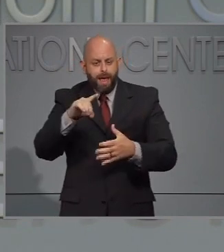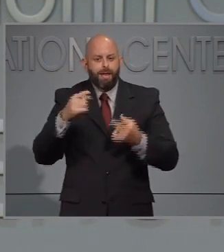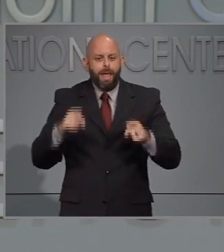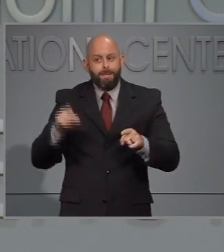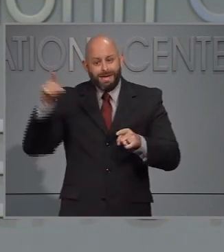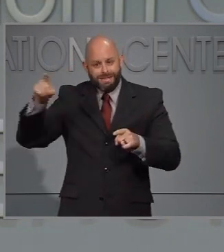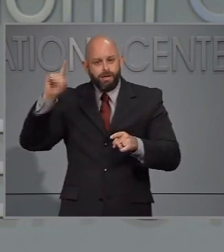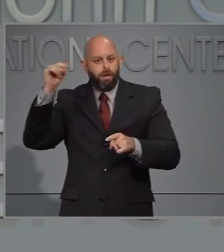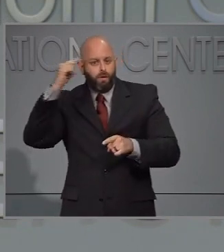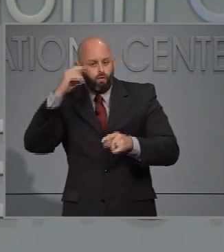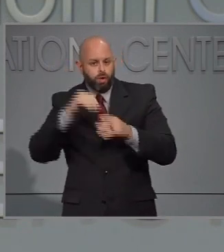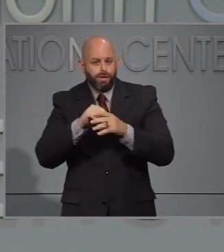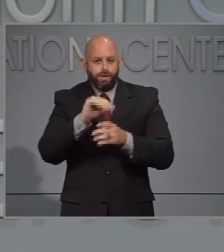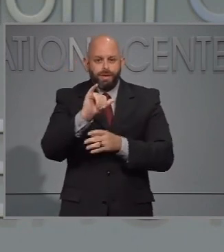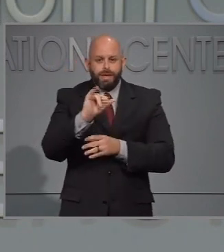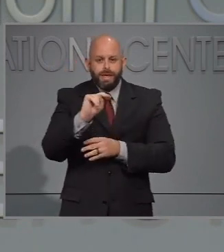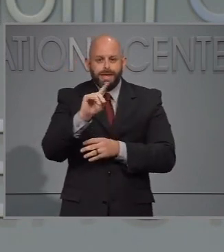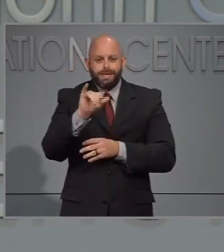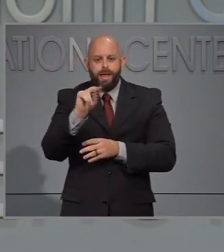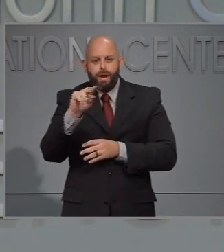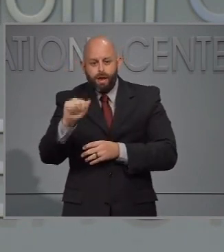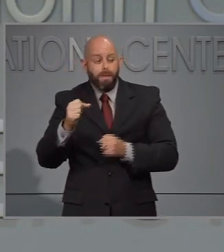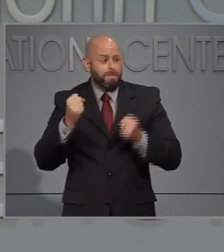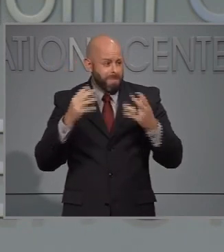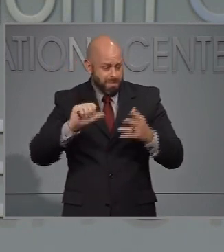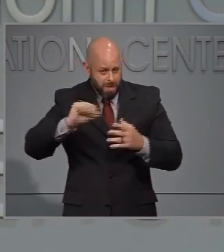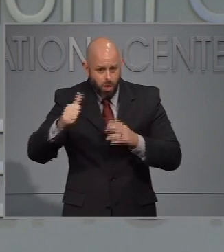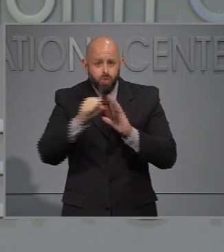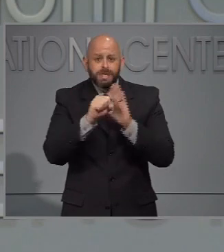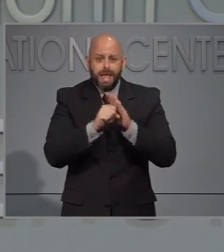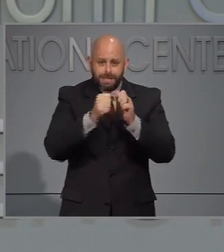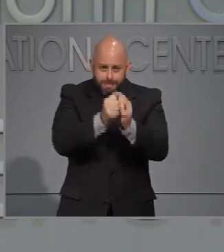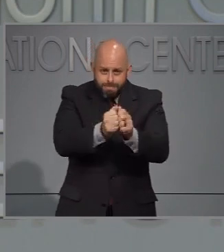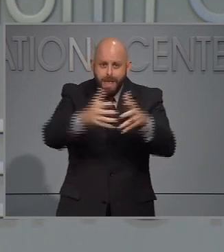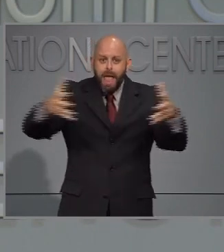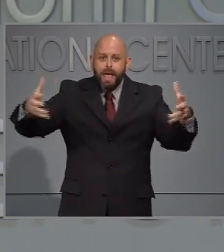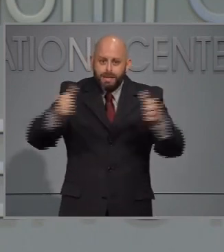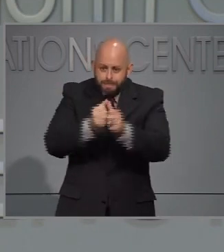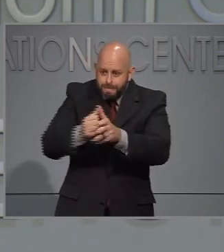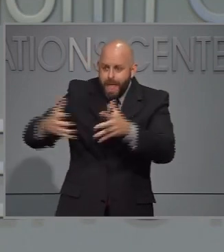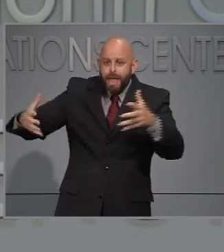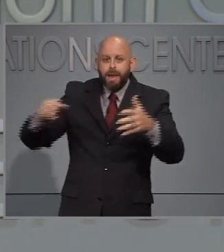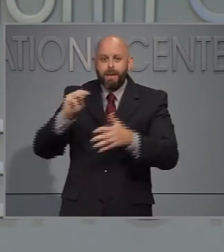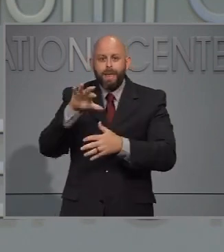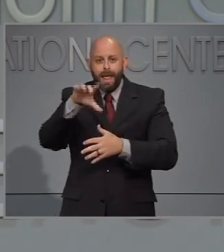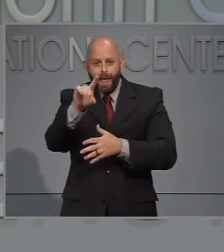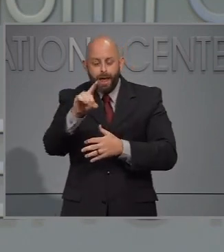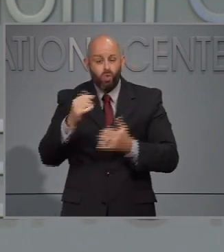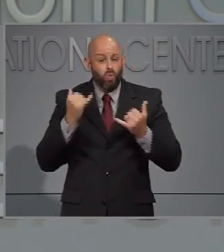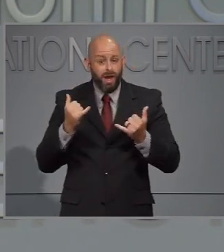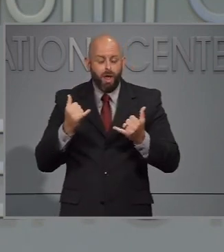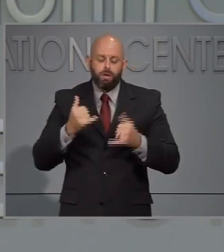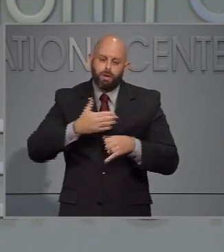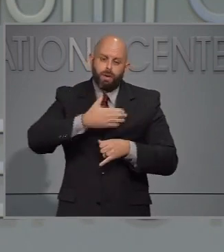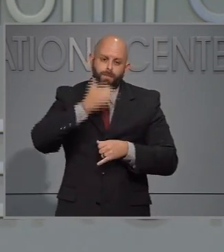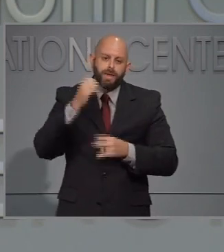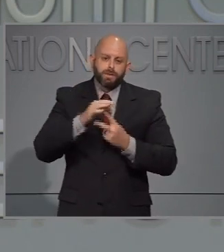country in a bipartisan way expand Medicaid, and it looks like in the middle of a pandemic, this is something that we ought to be doing.